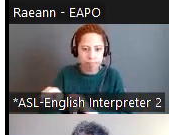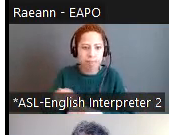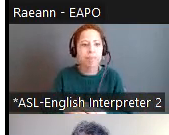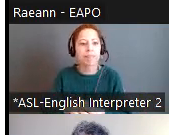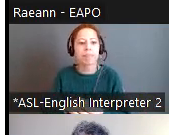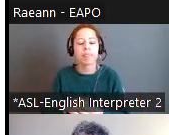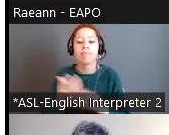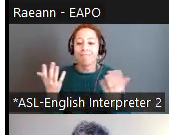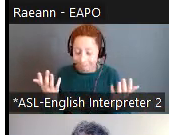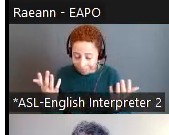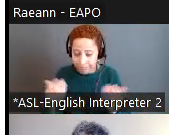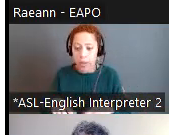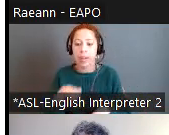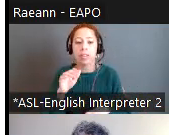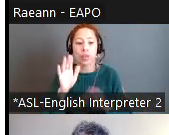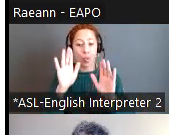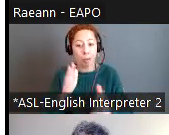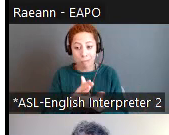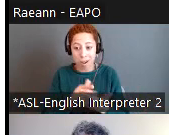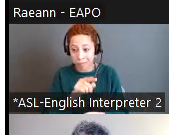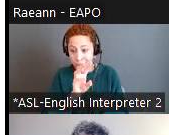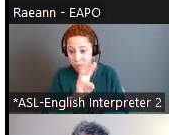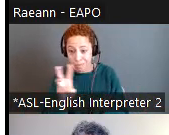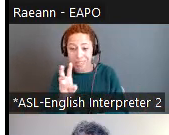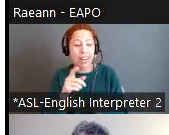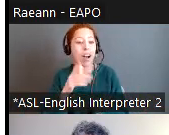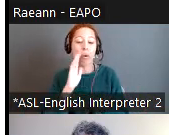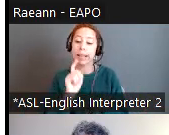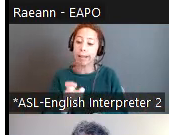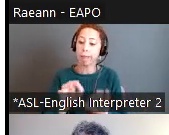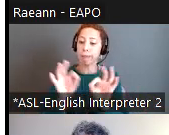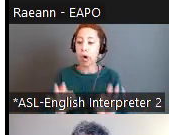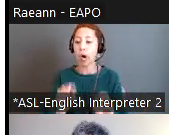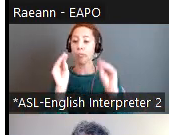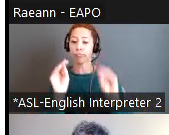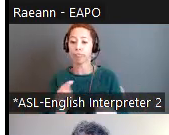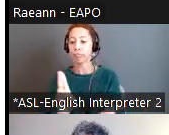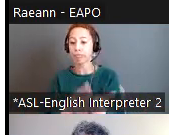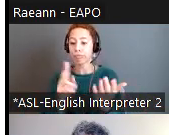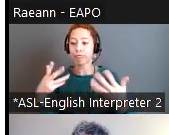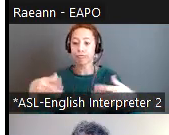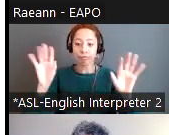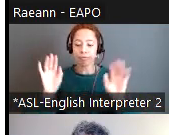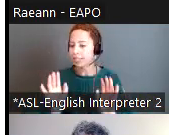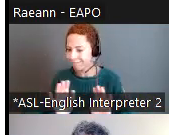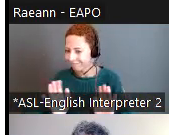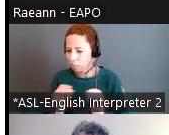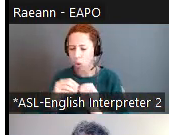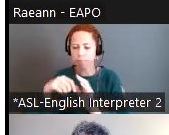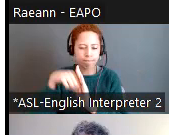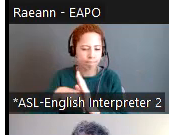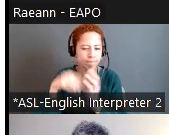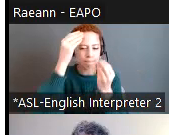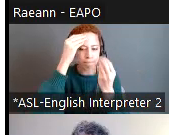you the form and tell you to fill in the names of the people and then give it to you to sign. It's going to give you information as you go